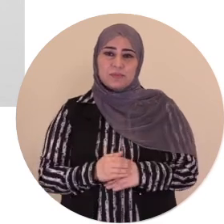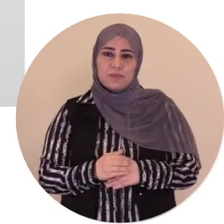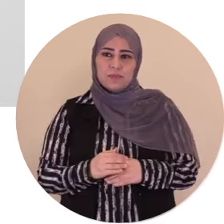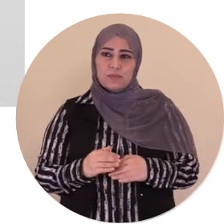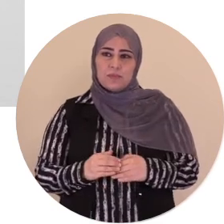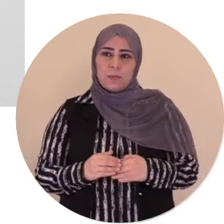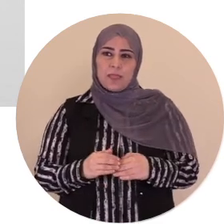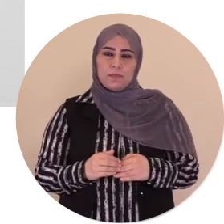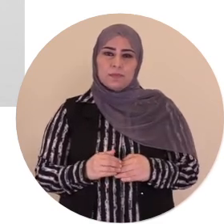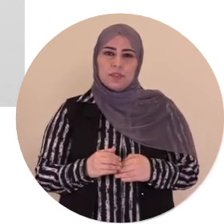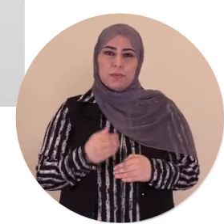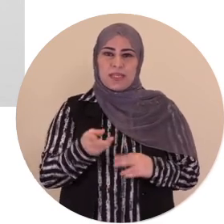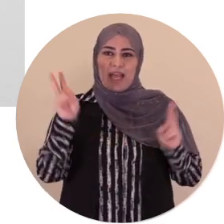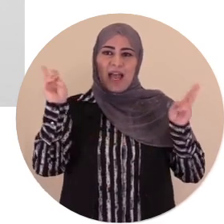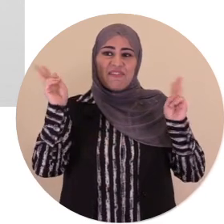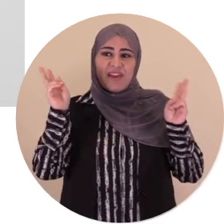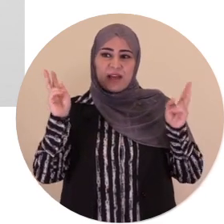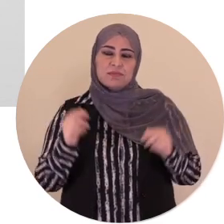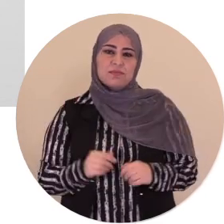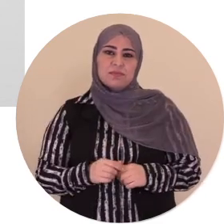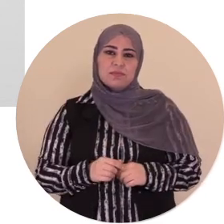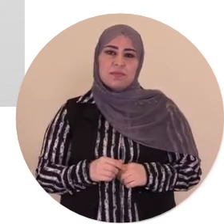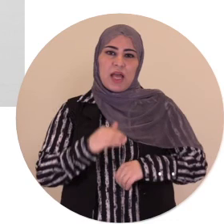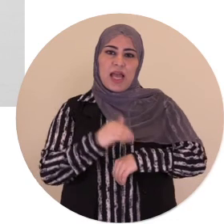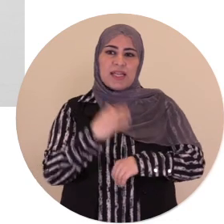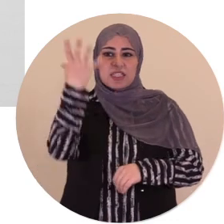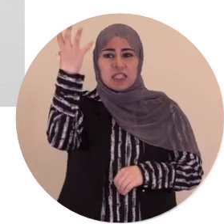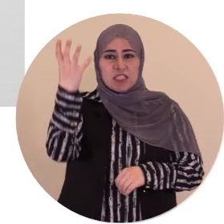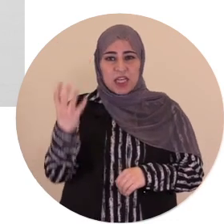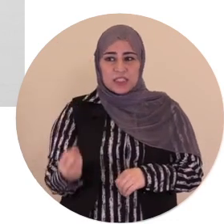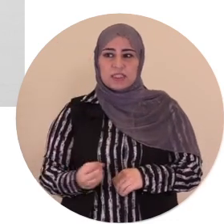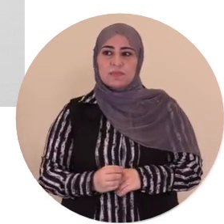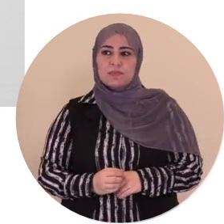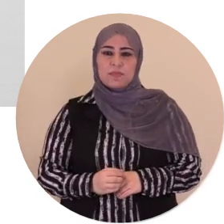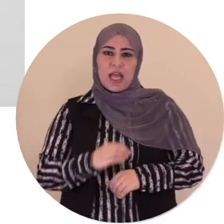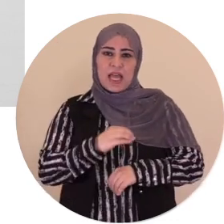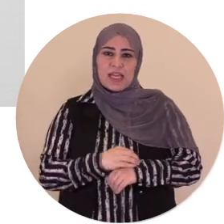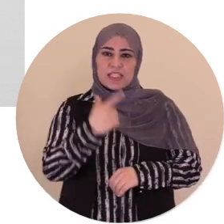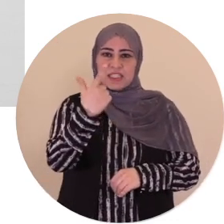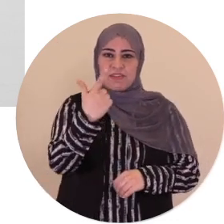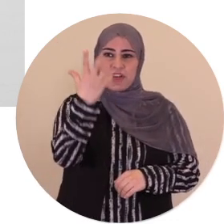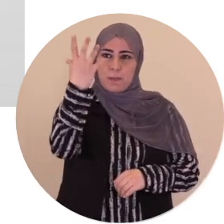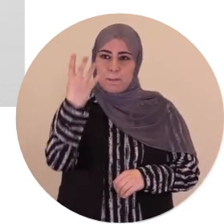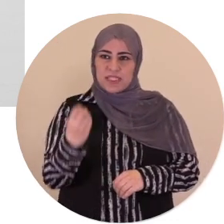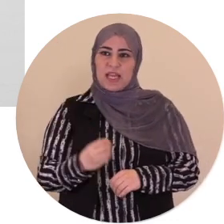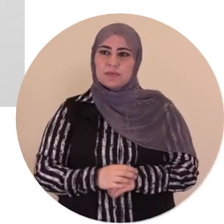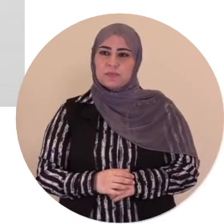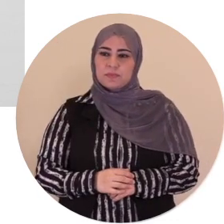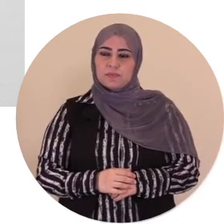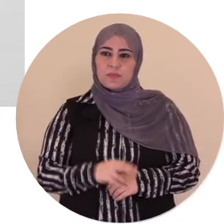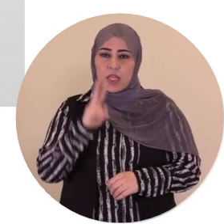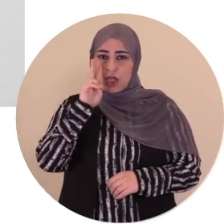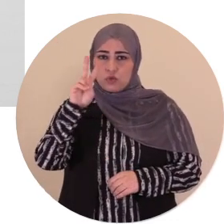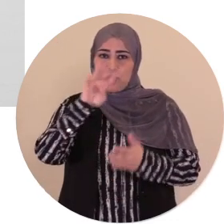of exceptions, and festivals. For example, at 8, at Helle February, and so on. What you have to do